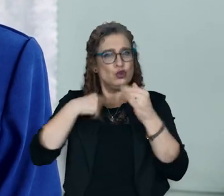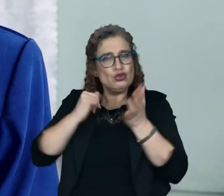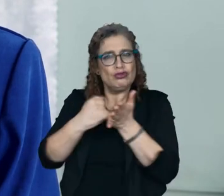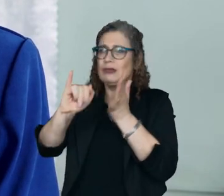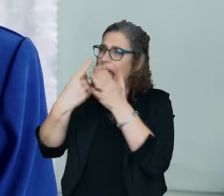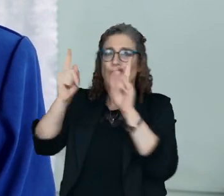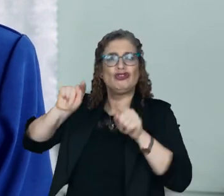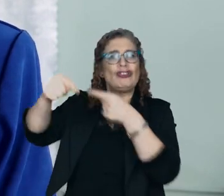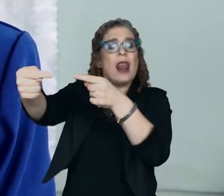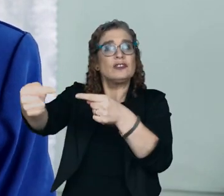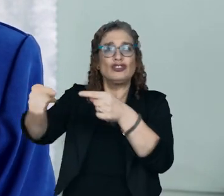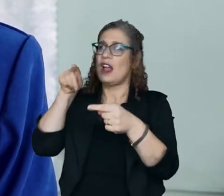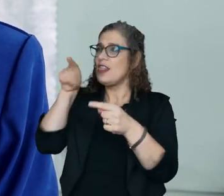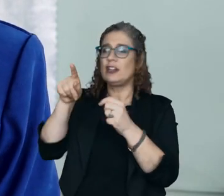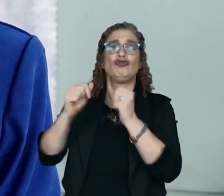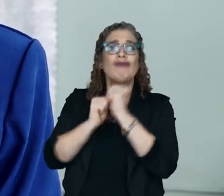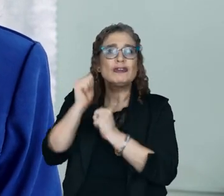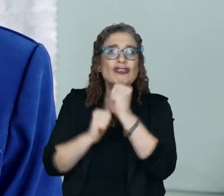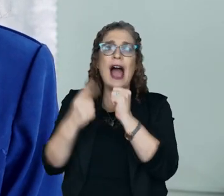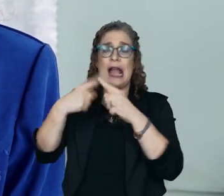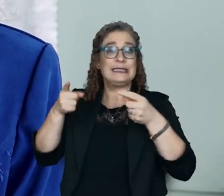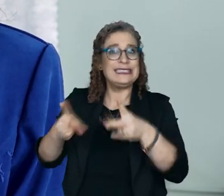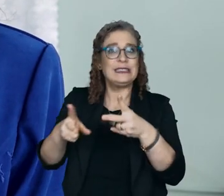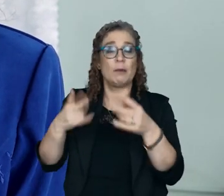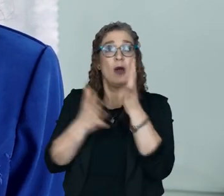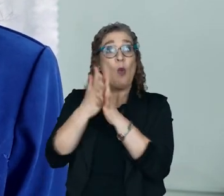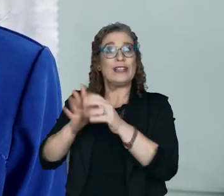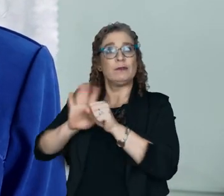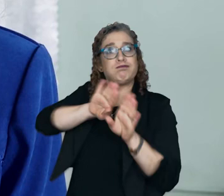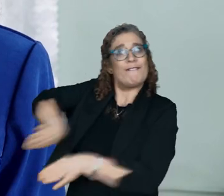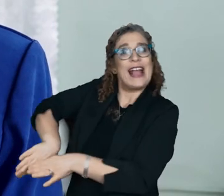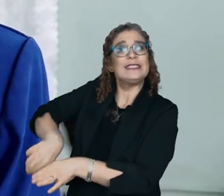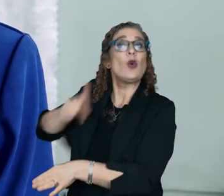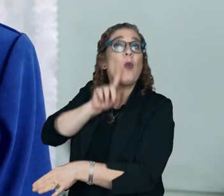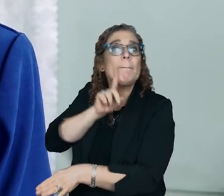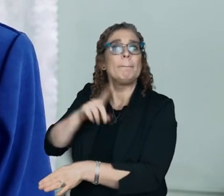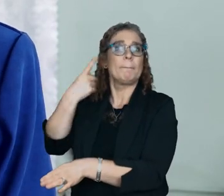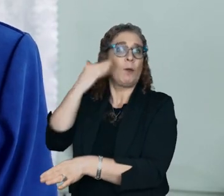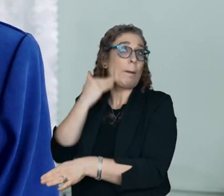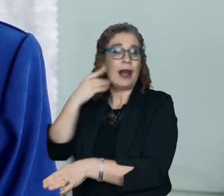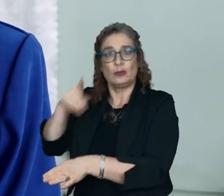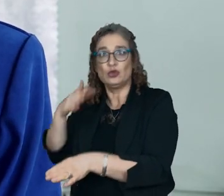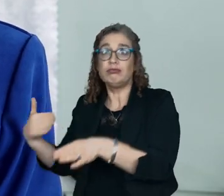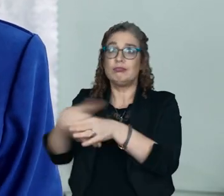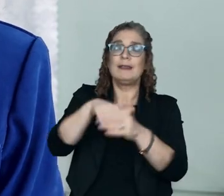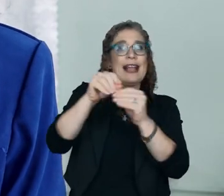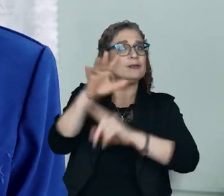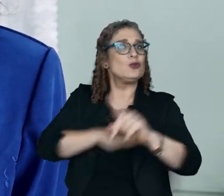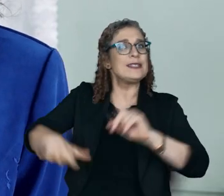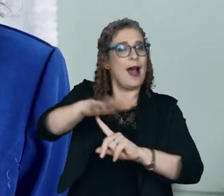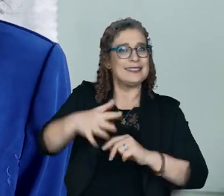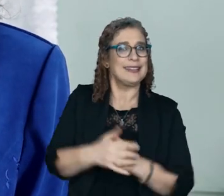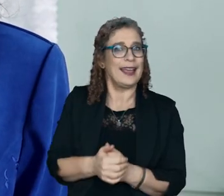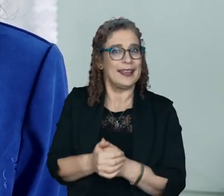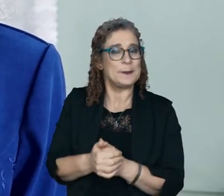prevent women and girls from participating fully in society, and at